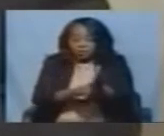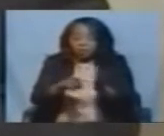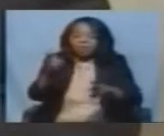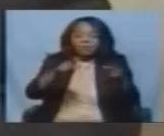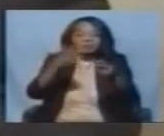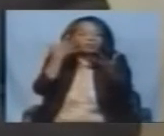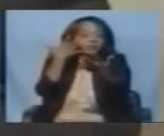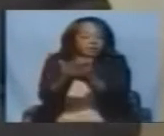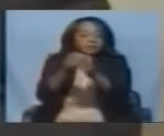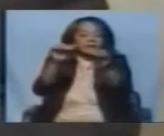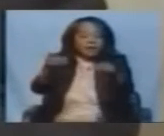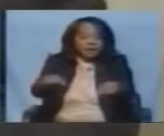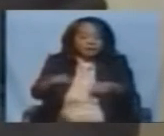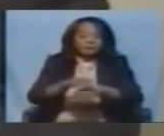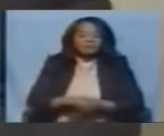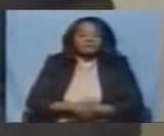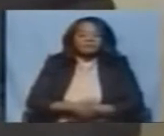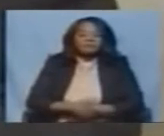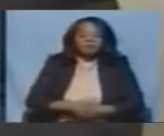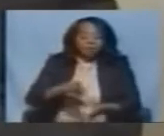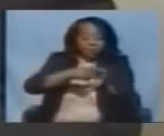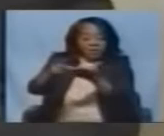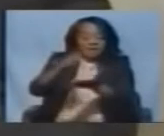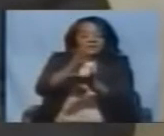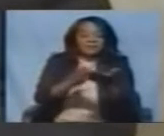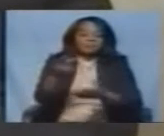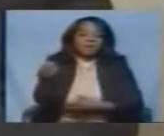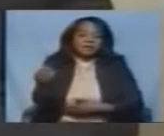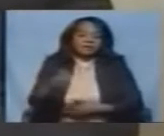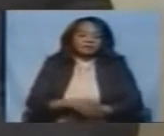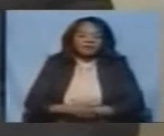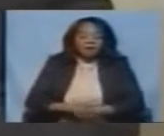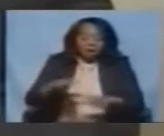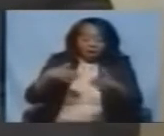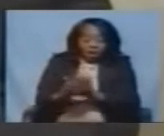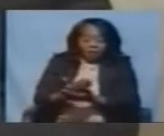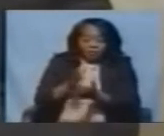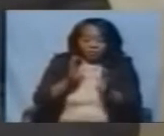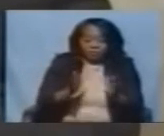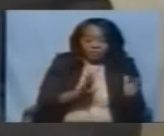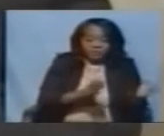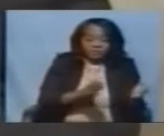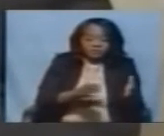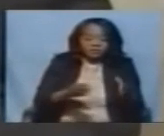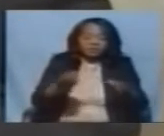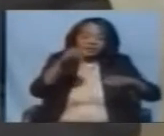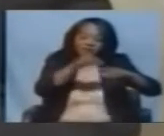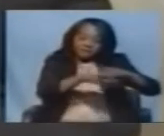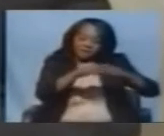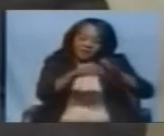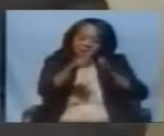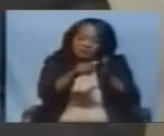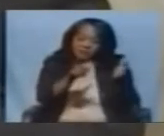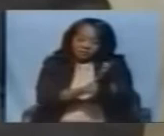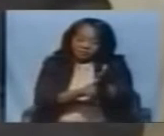for 3 years or be fined or both. So what we've done in that line is that we've actually engaged a lawyer because the